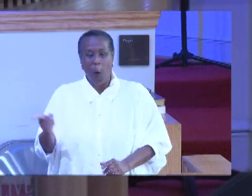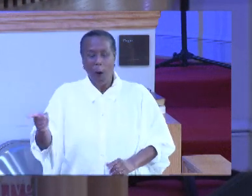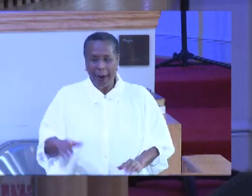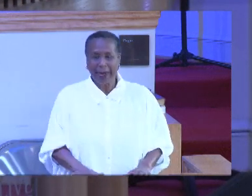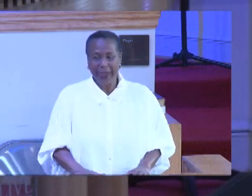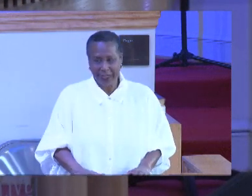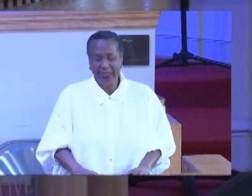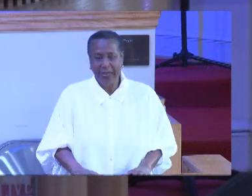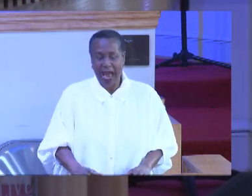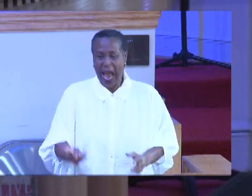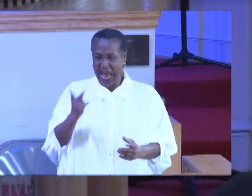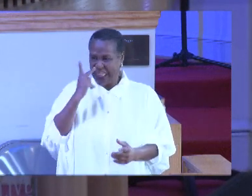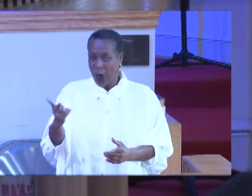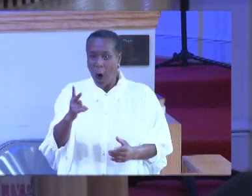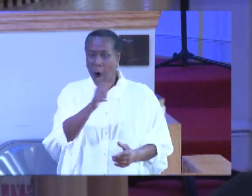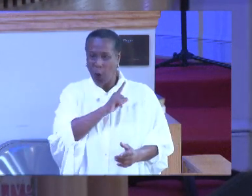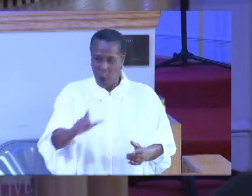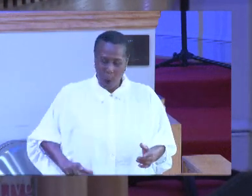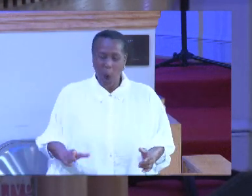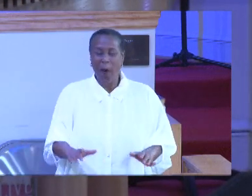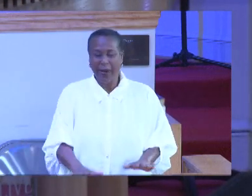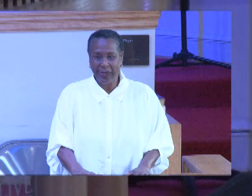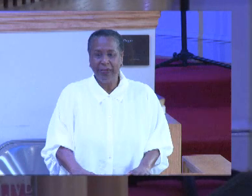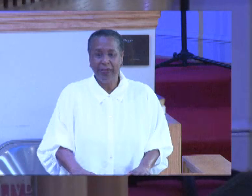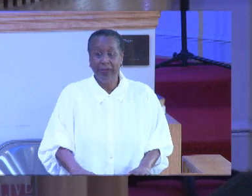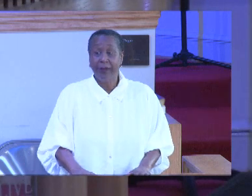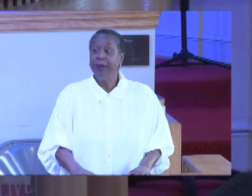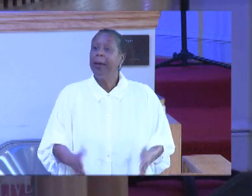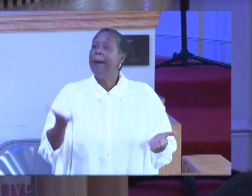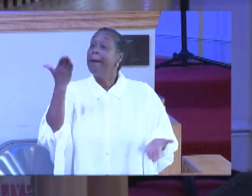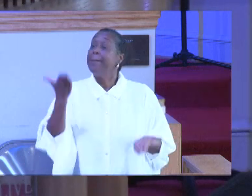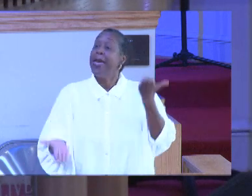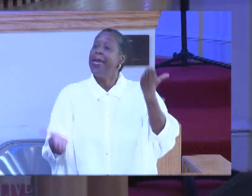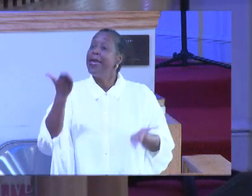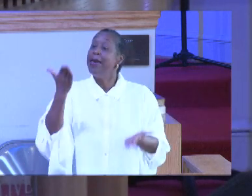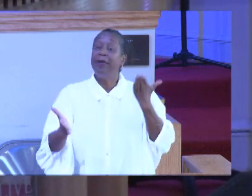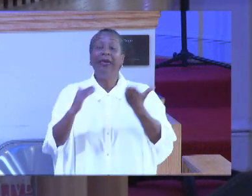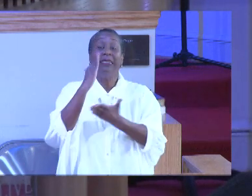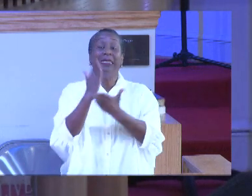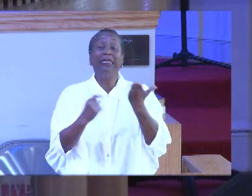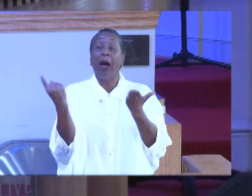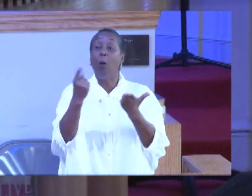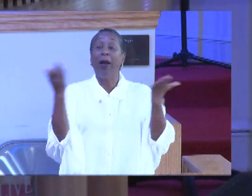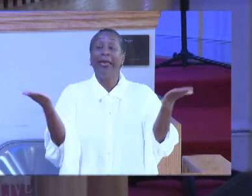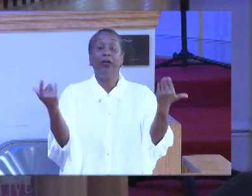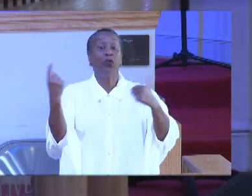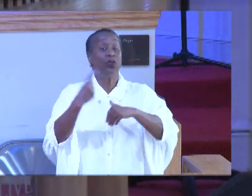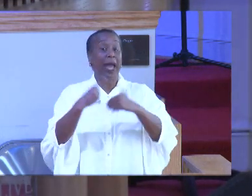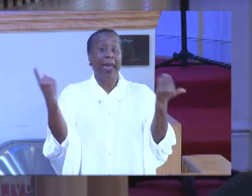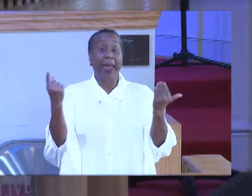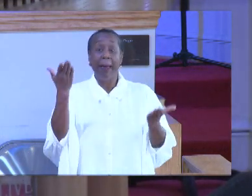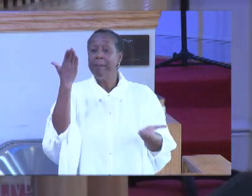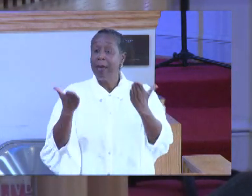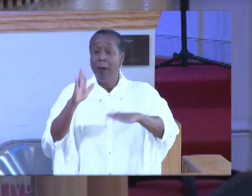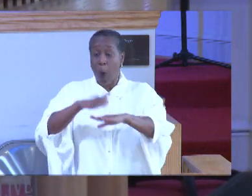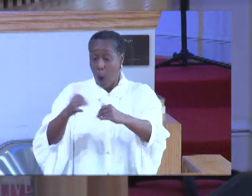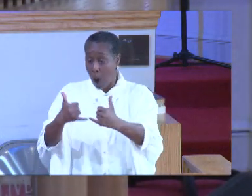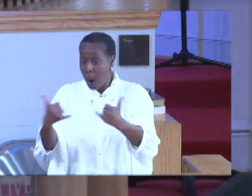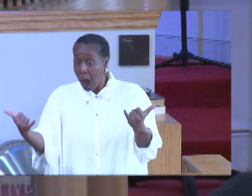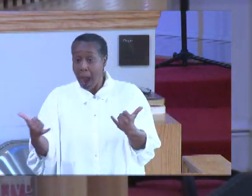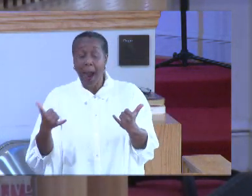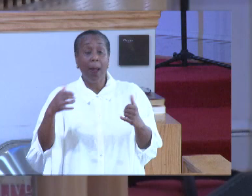to see the Lord. There may be somebody here today, whether you're online or in